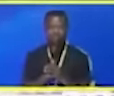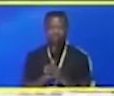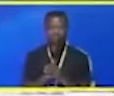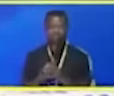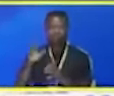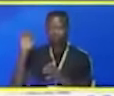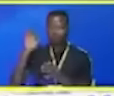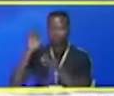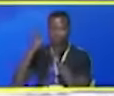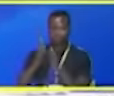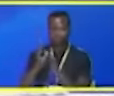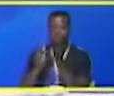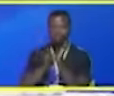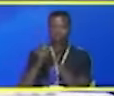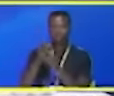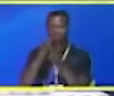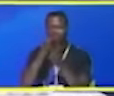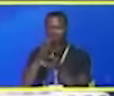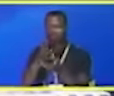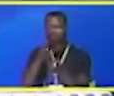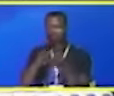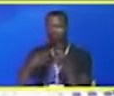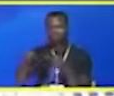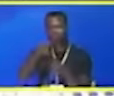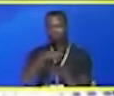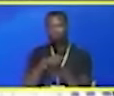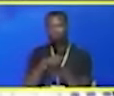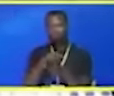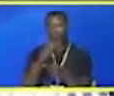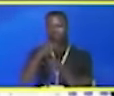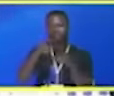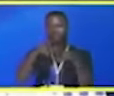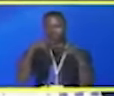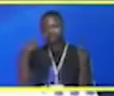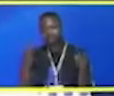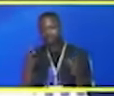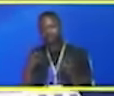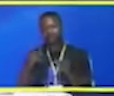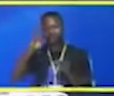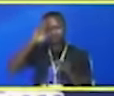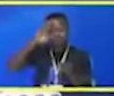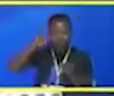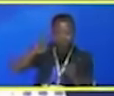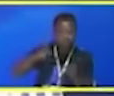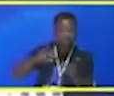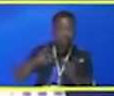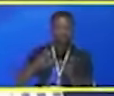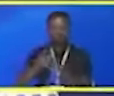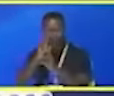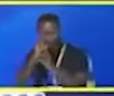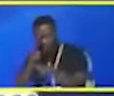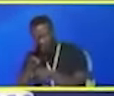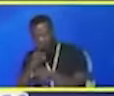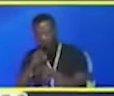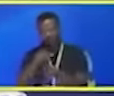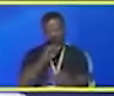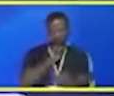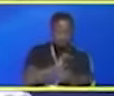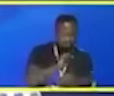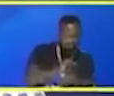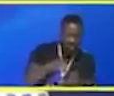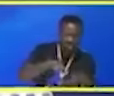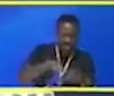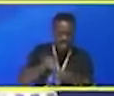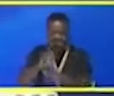Preacher, God is speaking to you. I salute your revelation. I salute your stamina in the many things